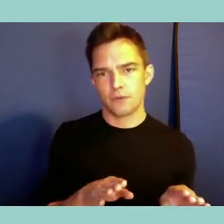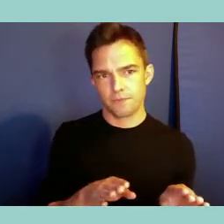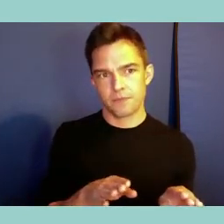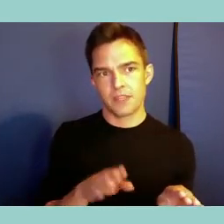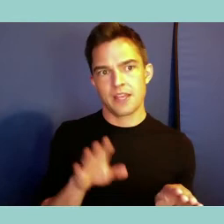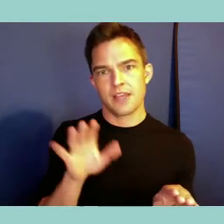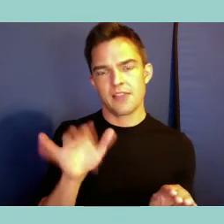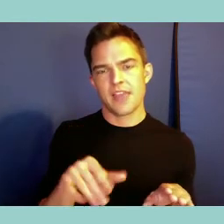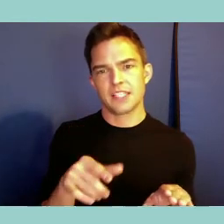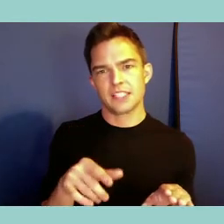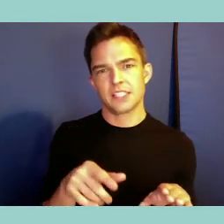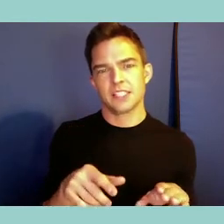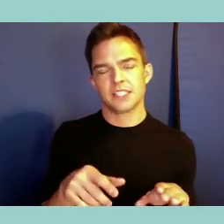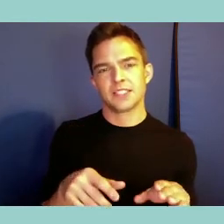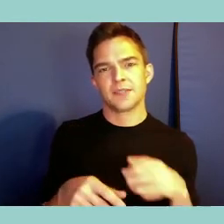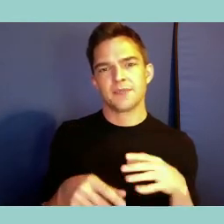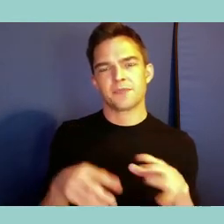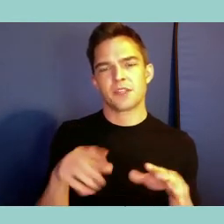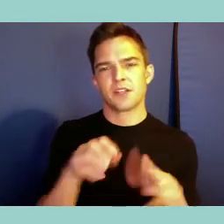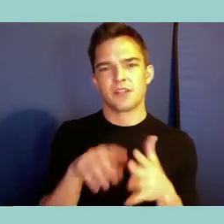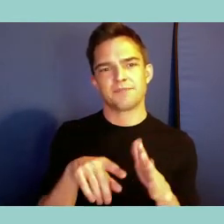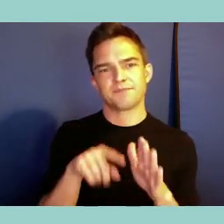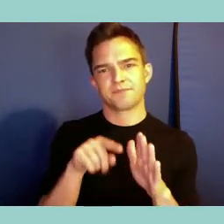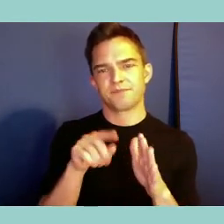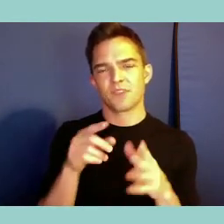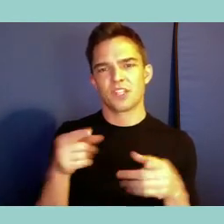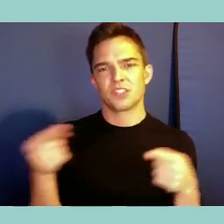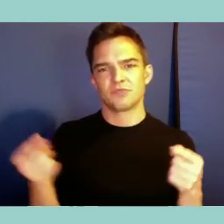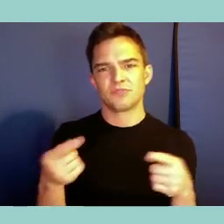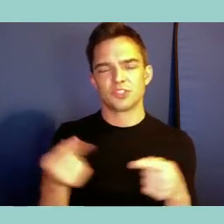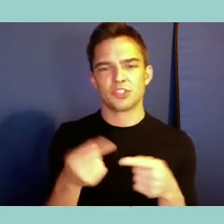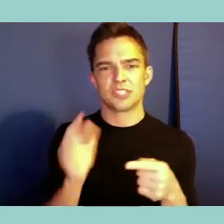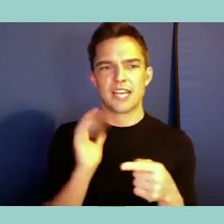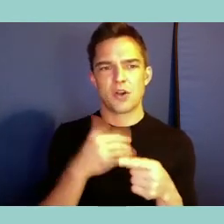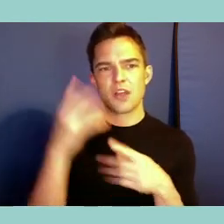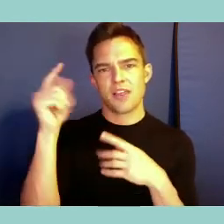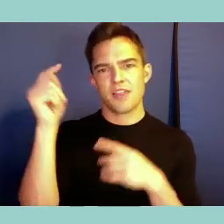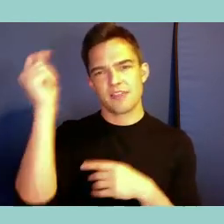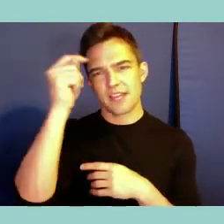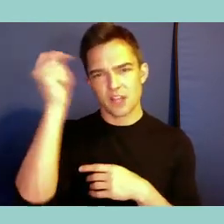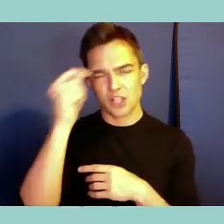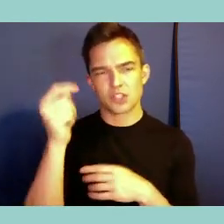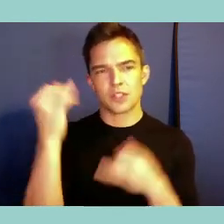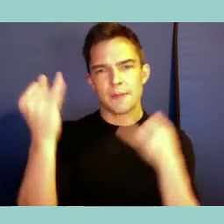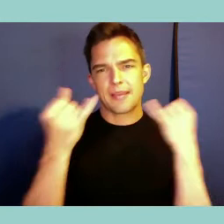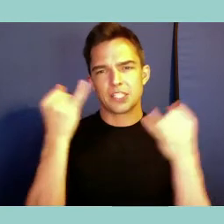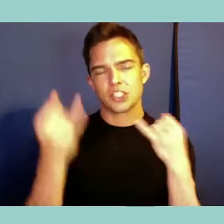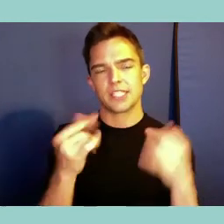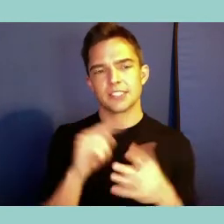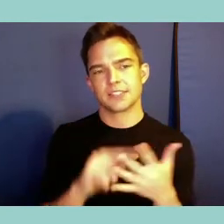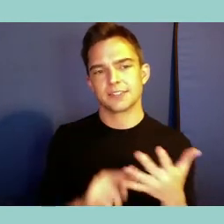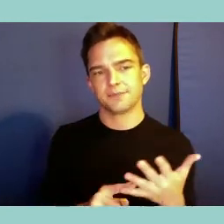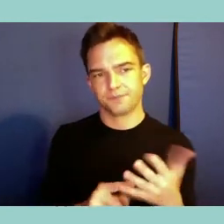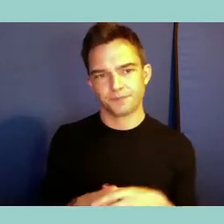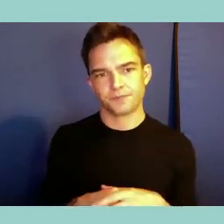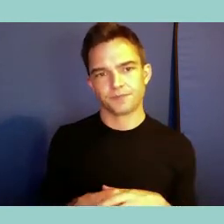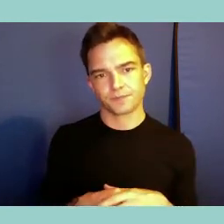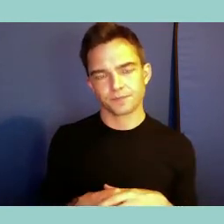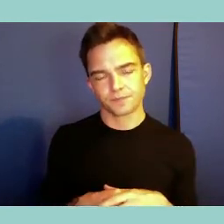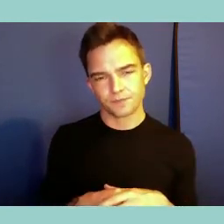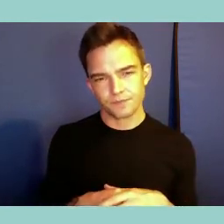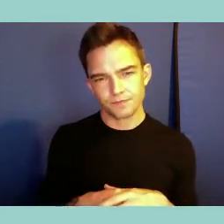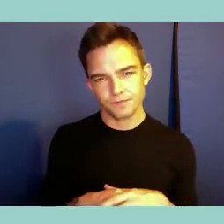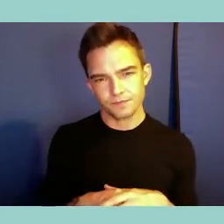that pervert our moral and theological imaginations. We also cannot